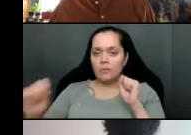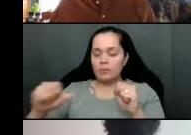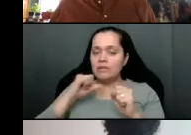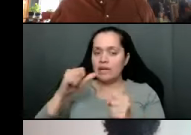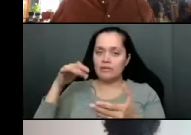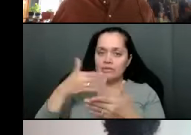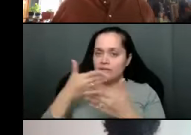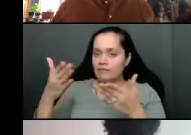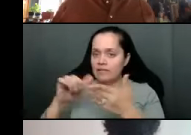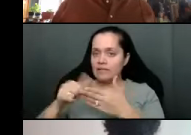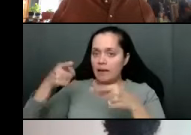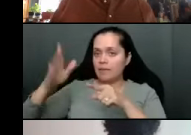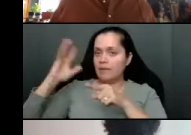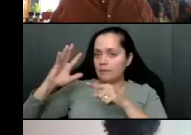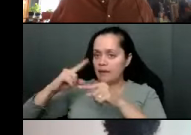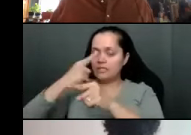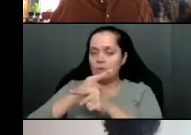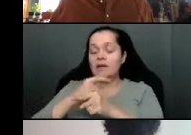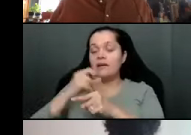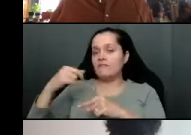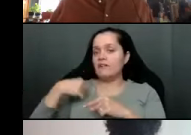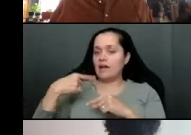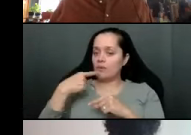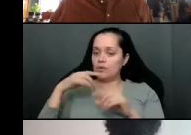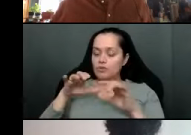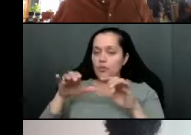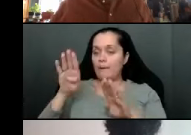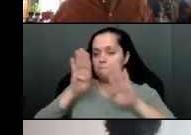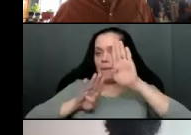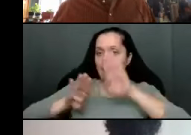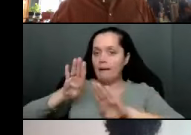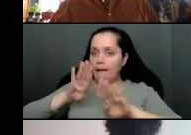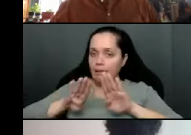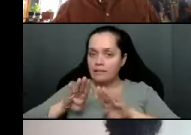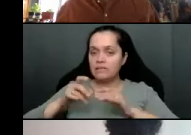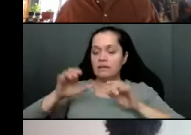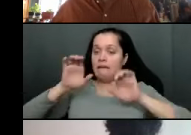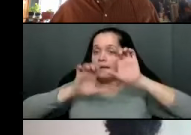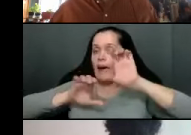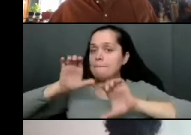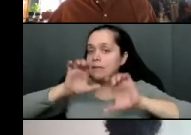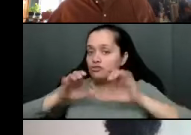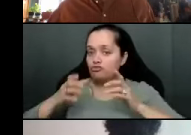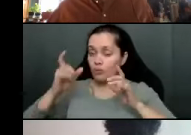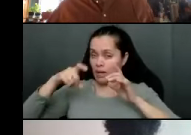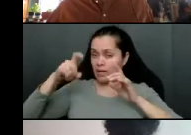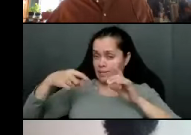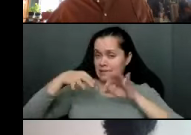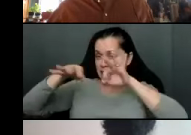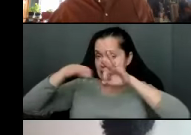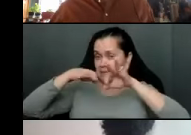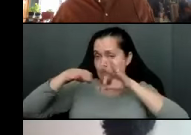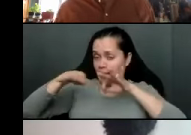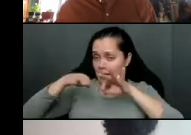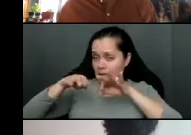went on in the past. If I were doing biology, if I were doing chemistry, would I need to explain to